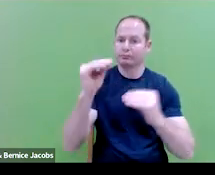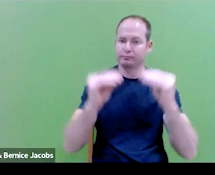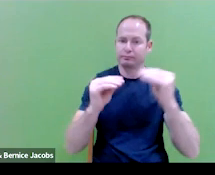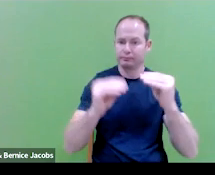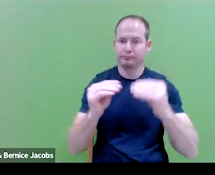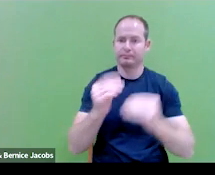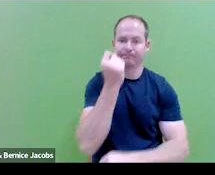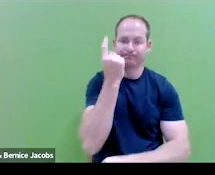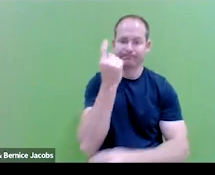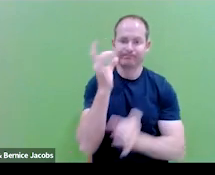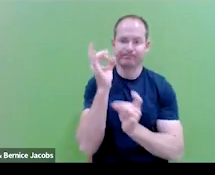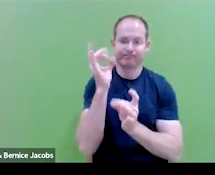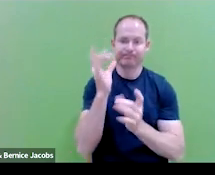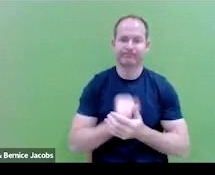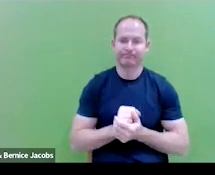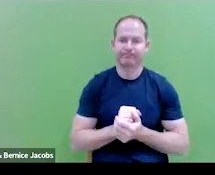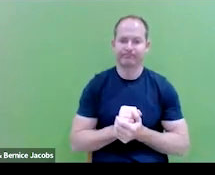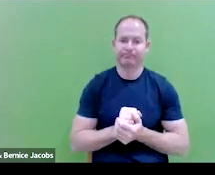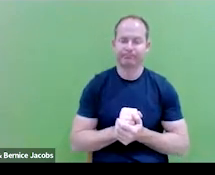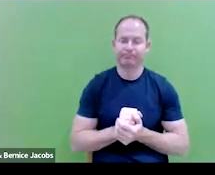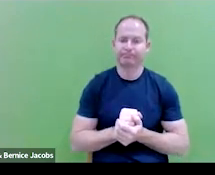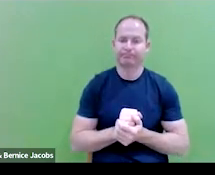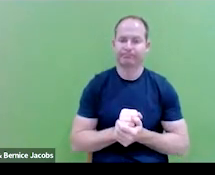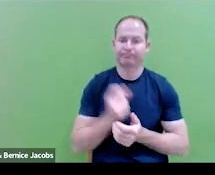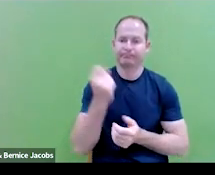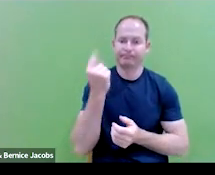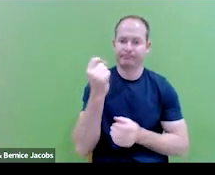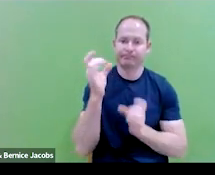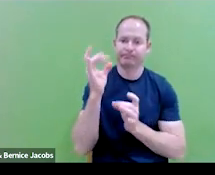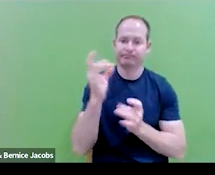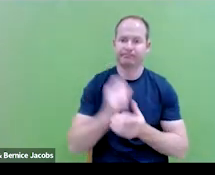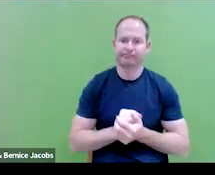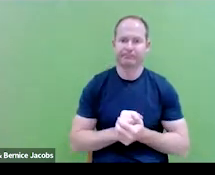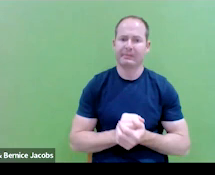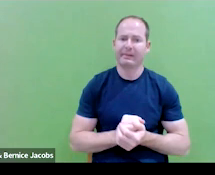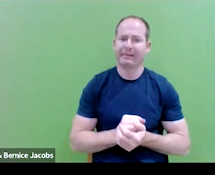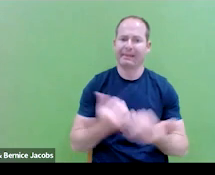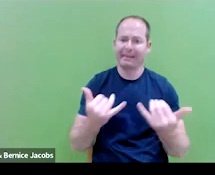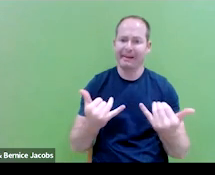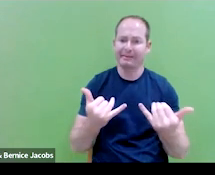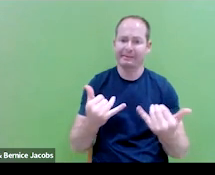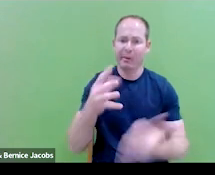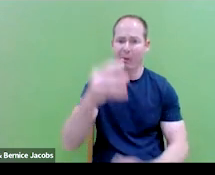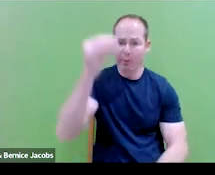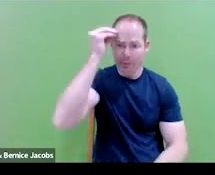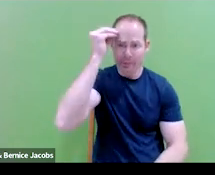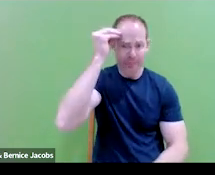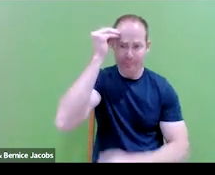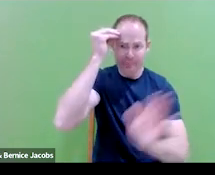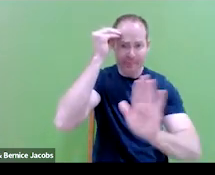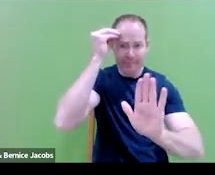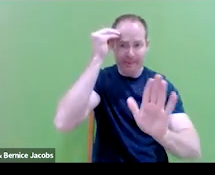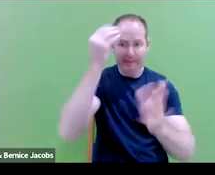perceptible information. So perceptible. But that is still too much for me to remember. So